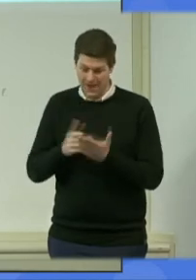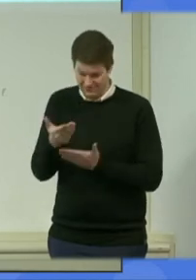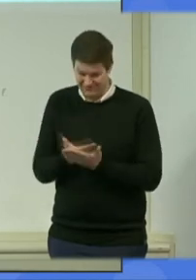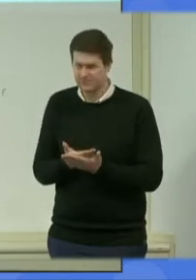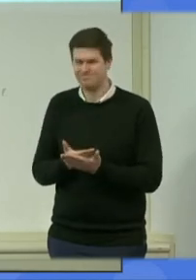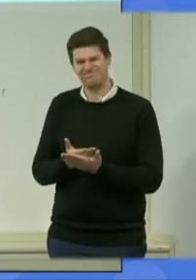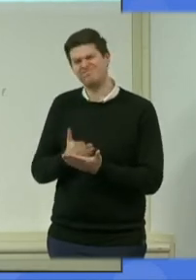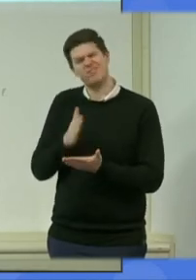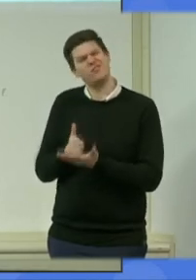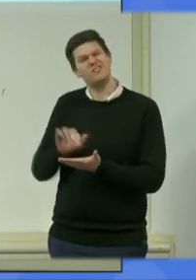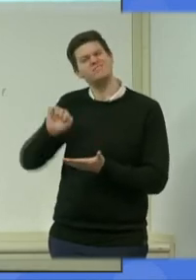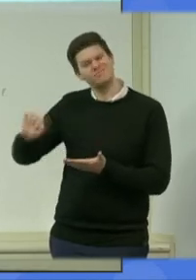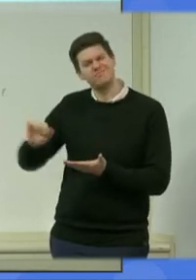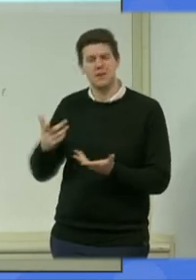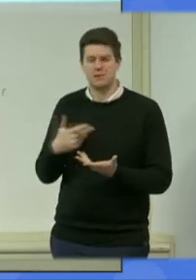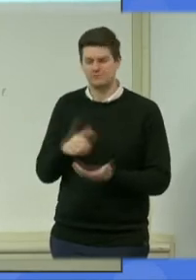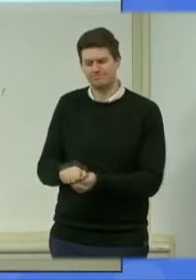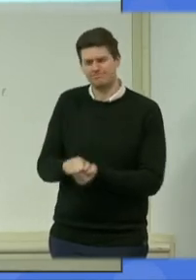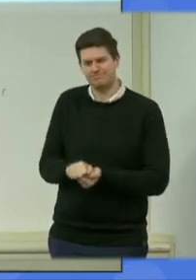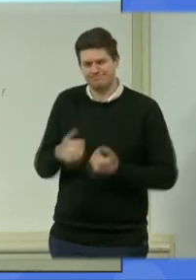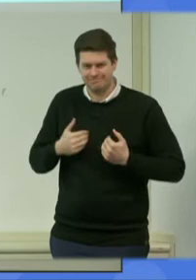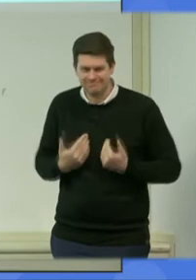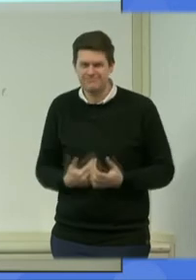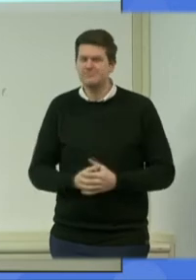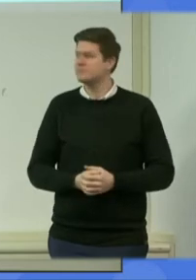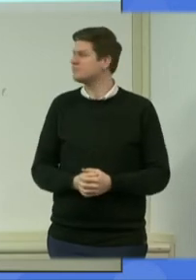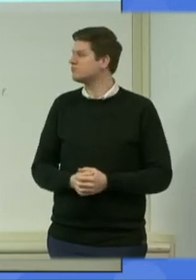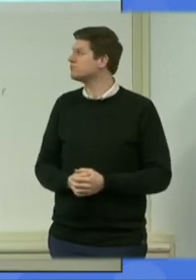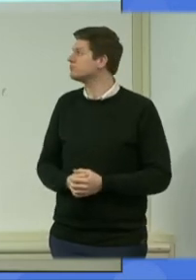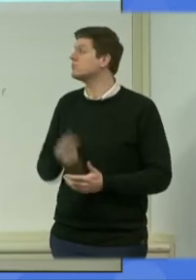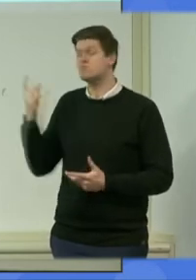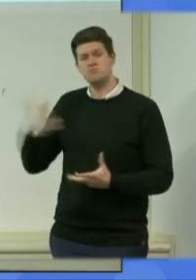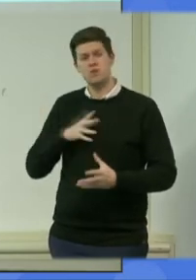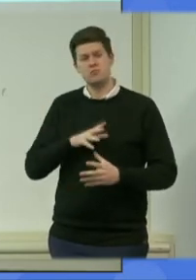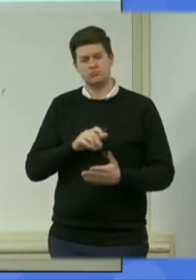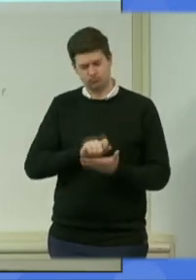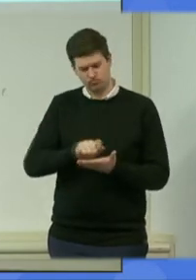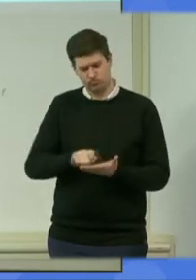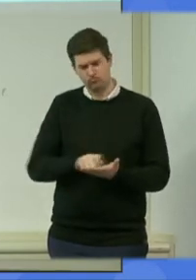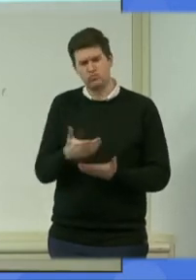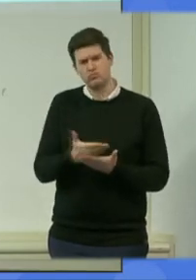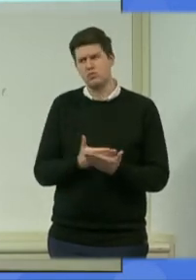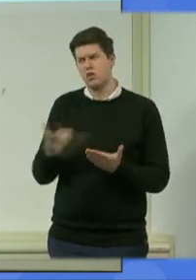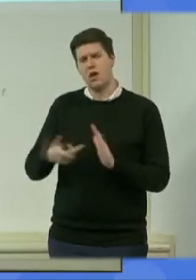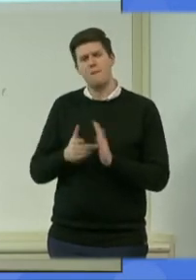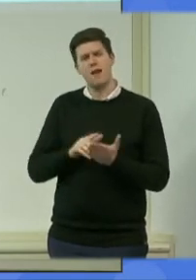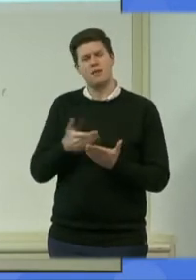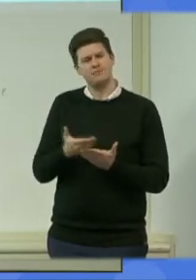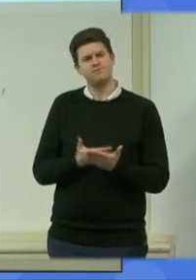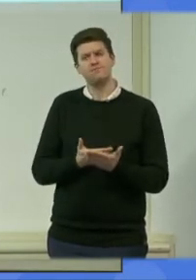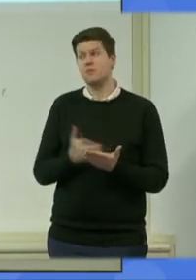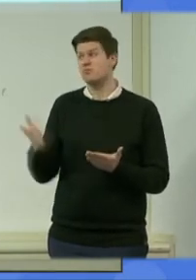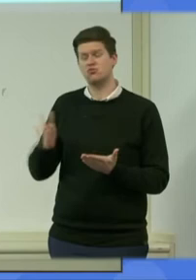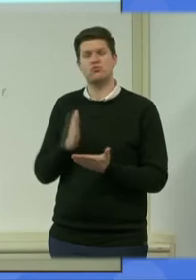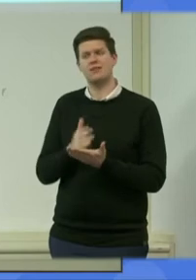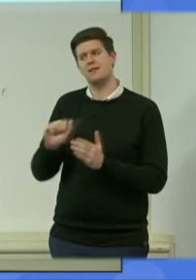he put together a big review of the system, setting out in detail what he thought needed to be done. But here, I didn't want to kind of go into detail on that. What I wanted